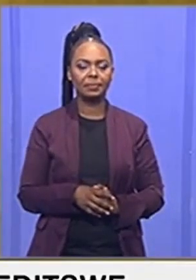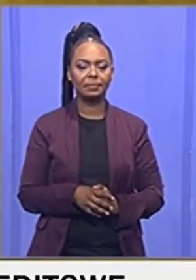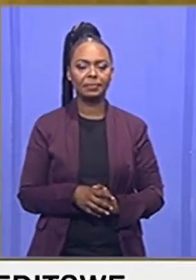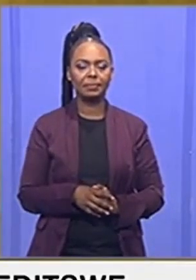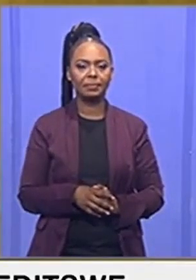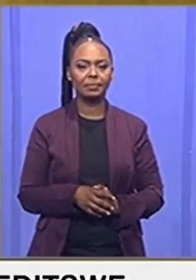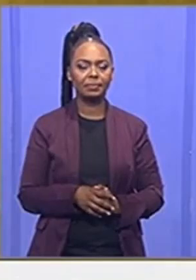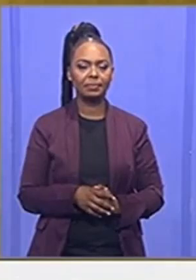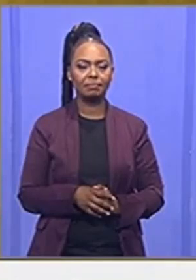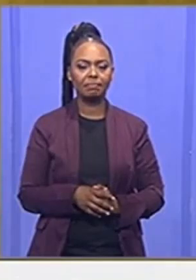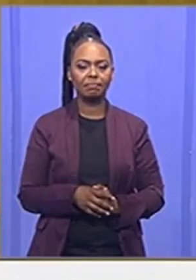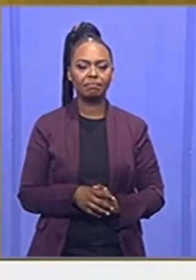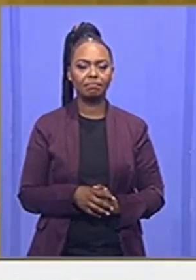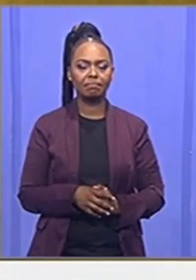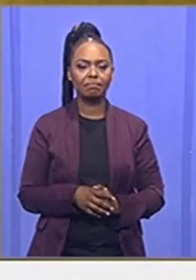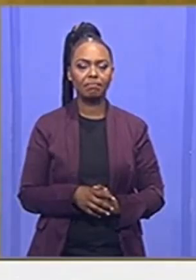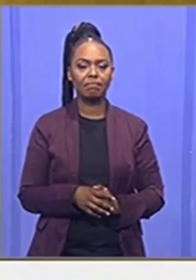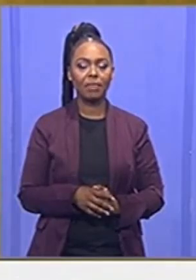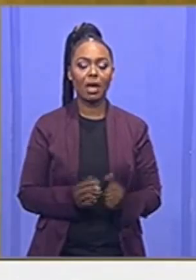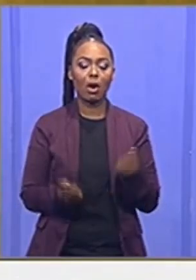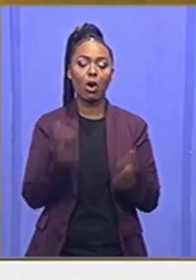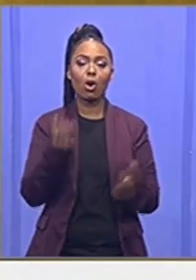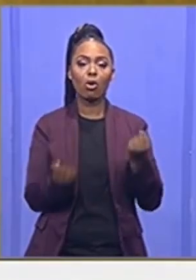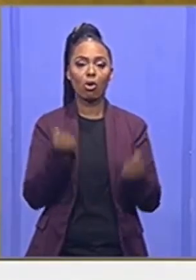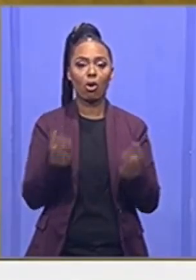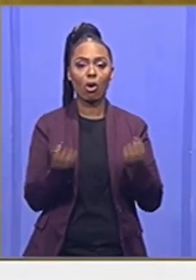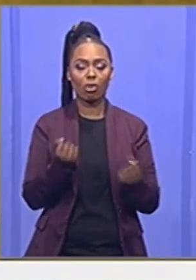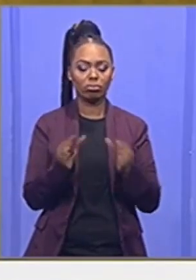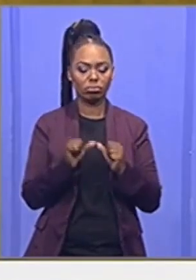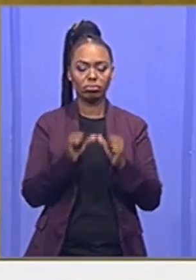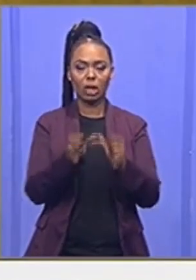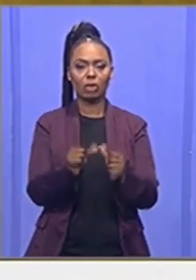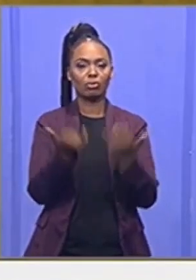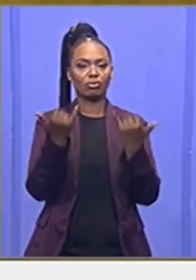The matter cannot proceed today because apparently the defense